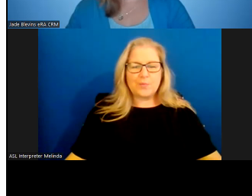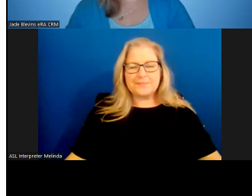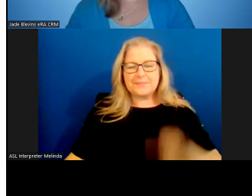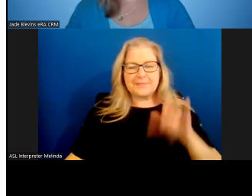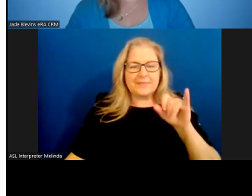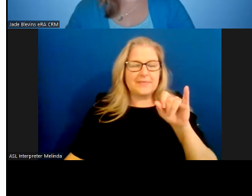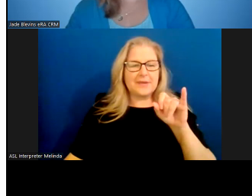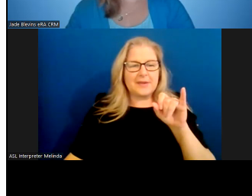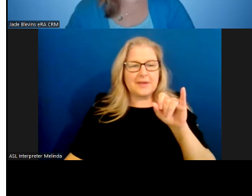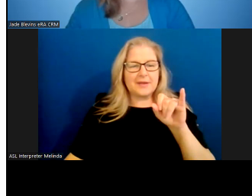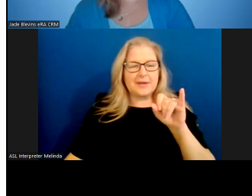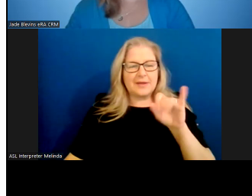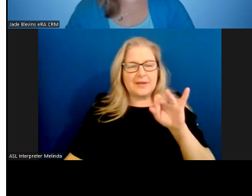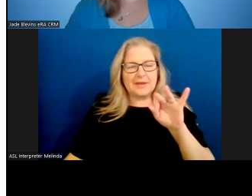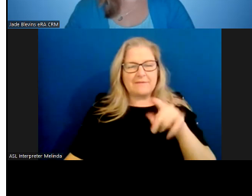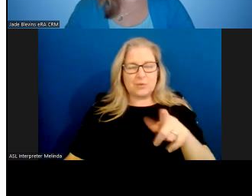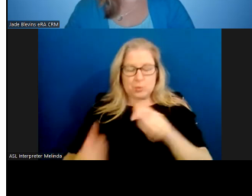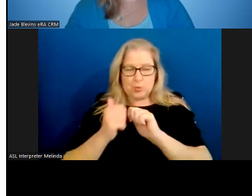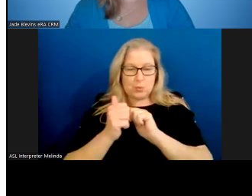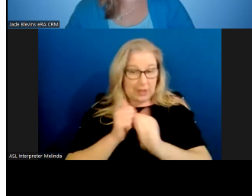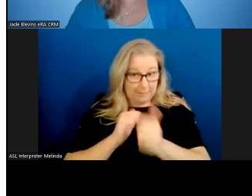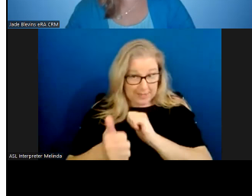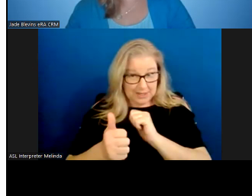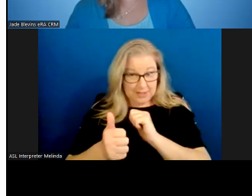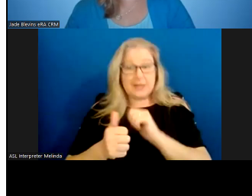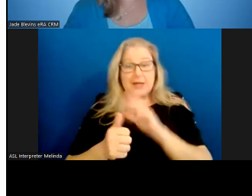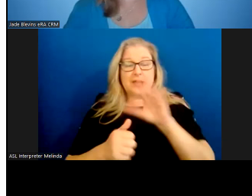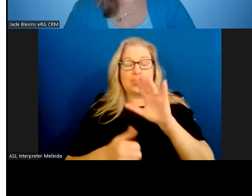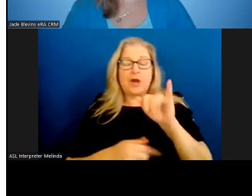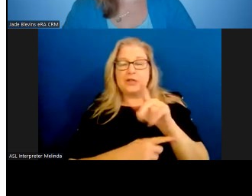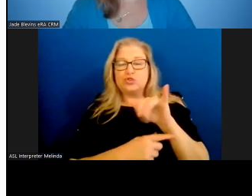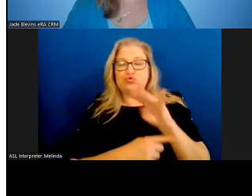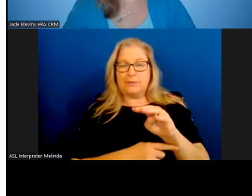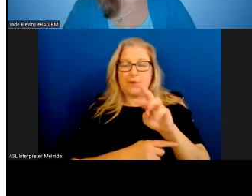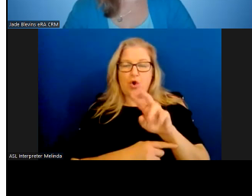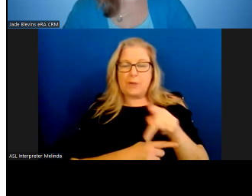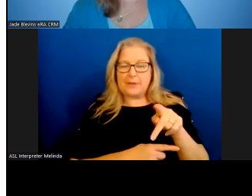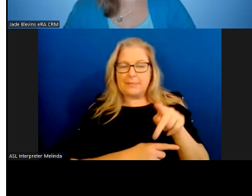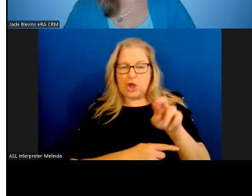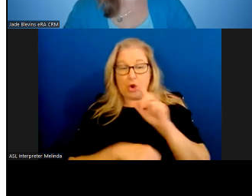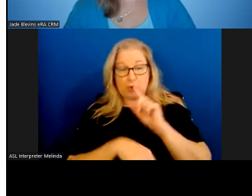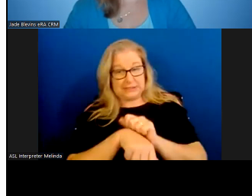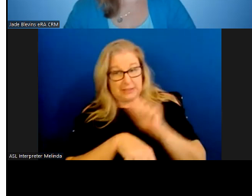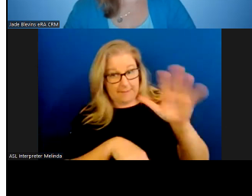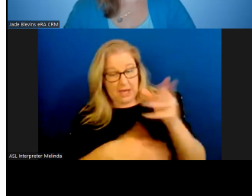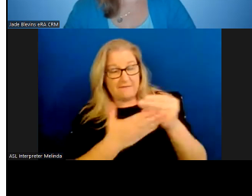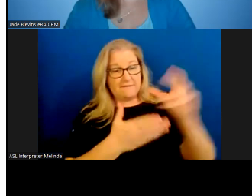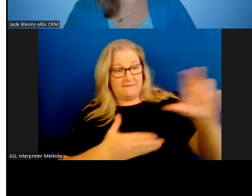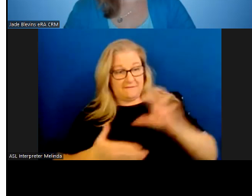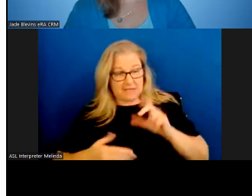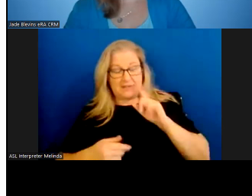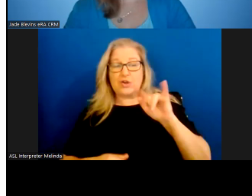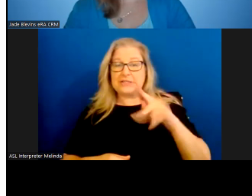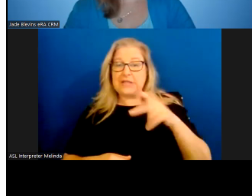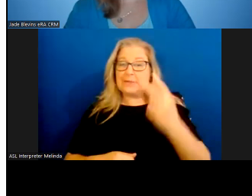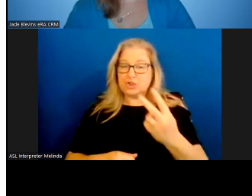you compete and your interim RPPR is submitted, you get funded for your type 2, it's